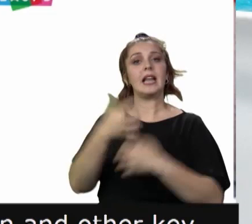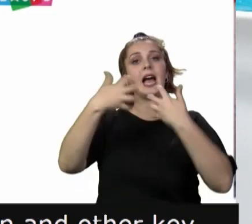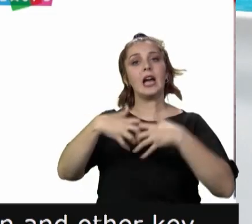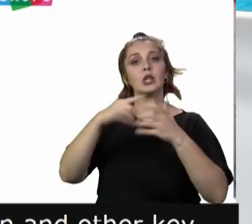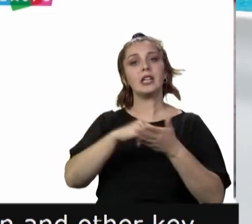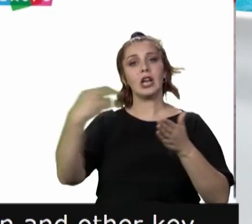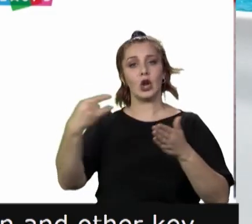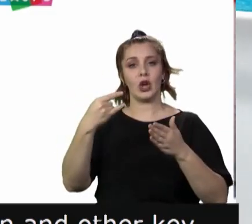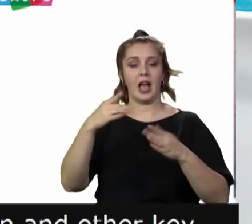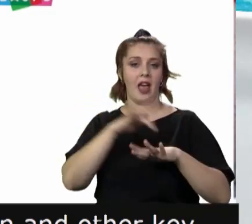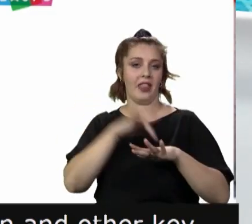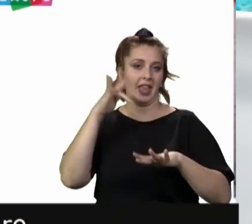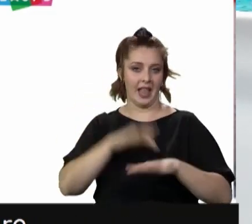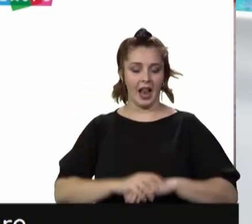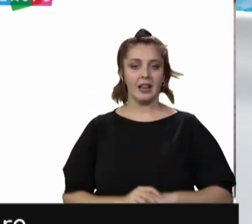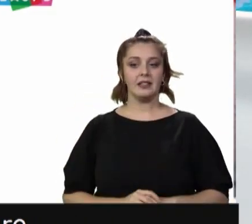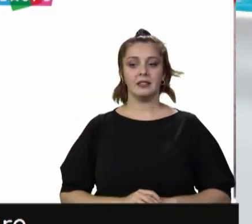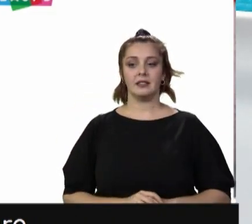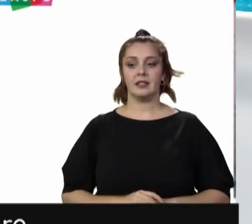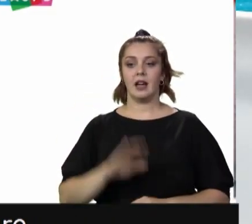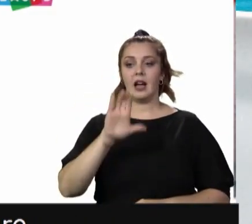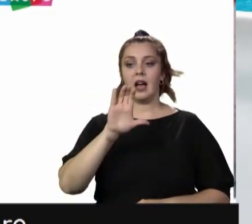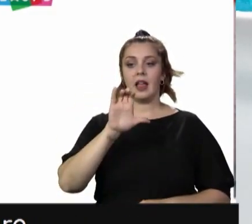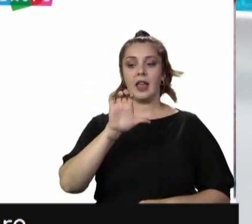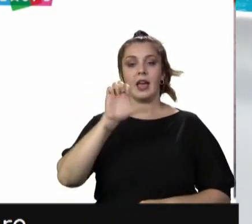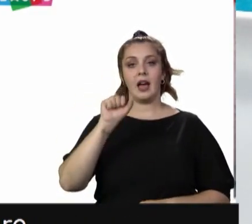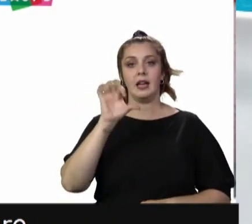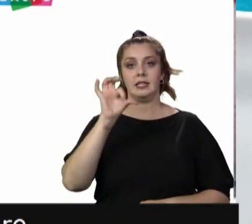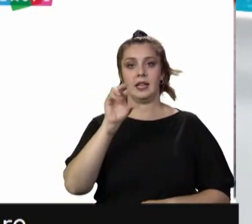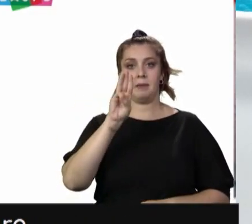that represents the technological industry,